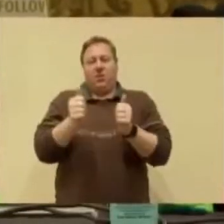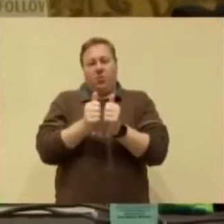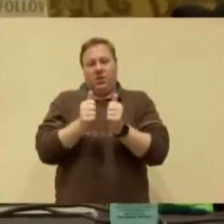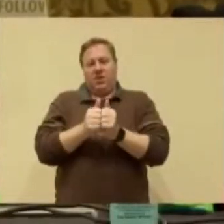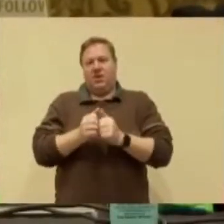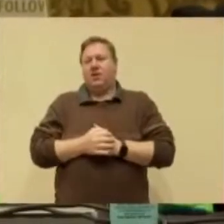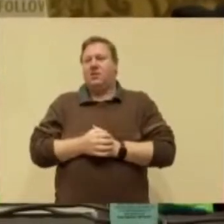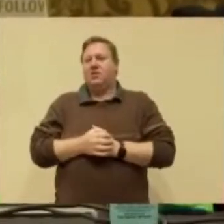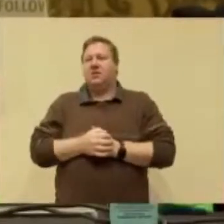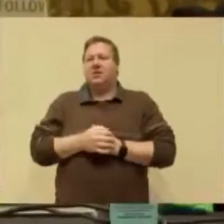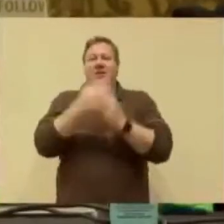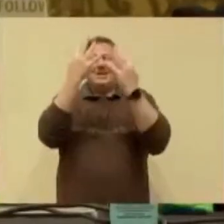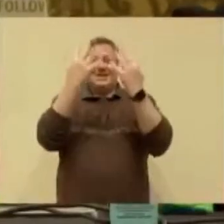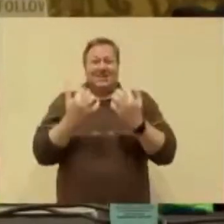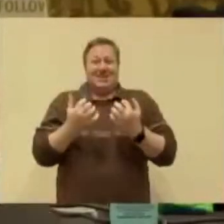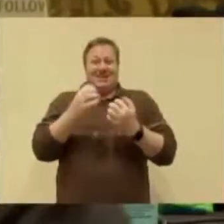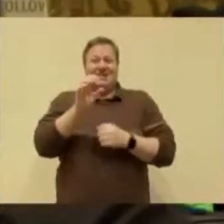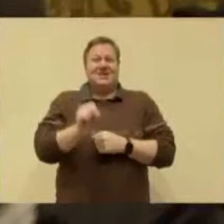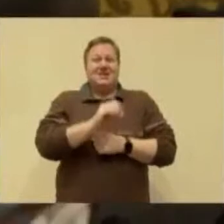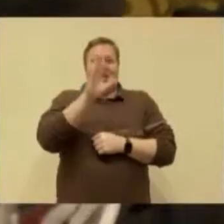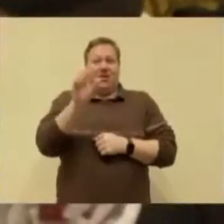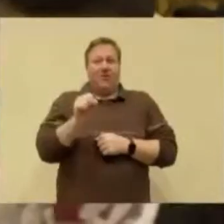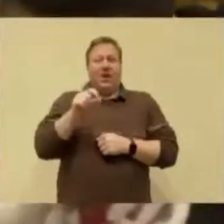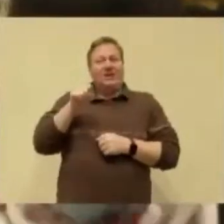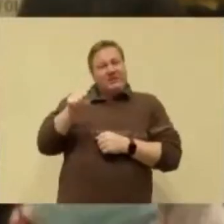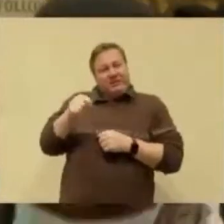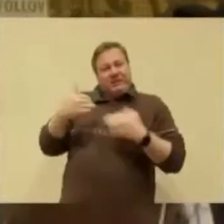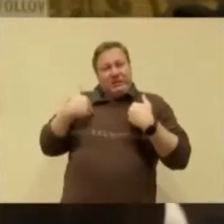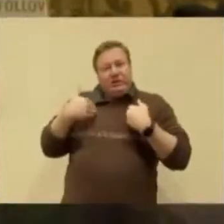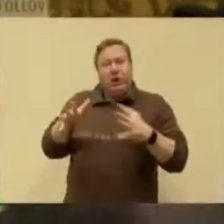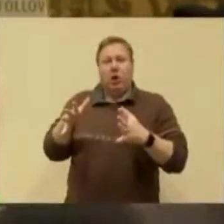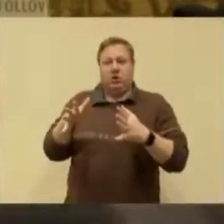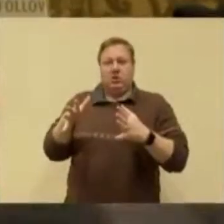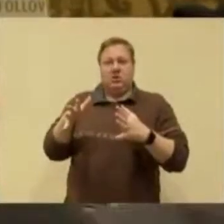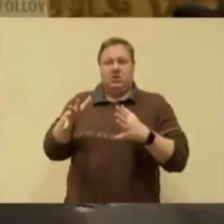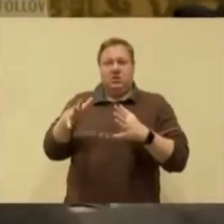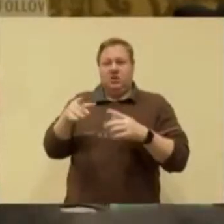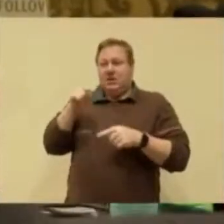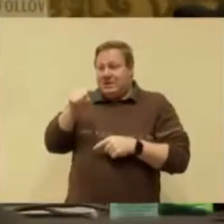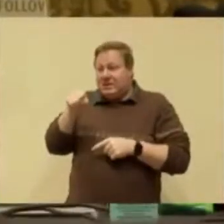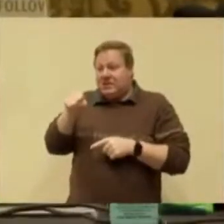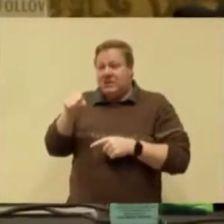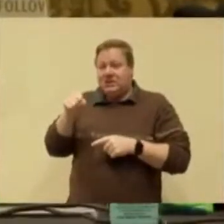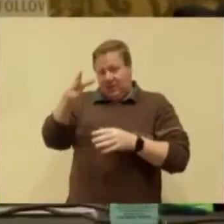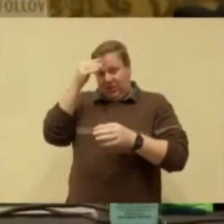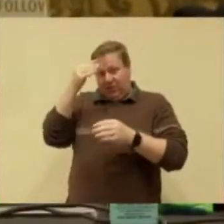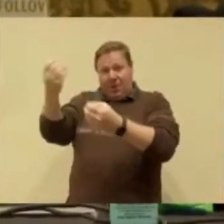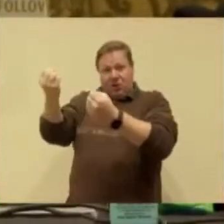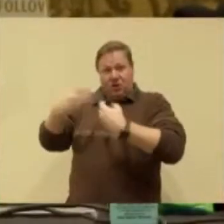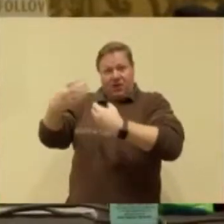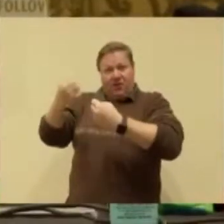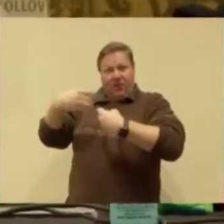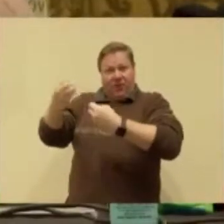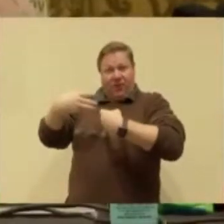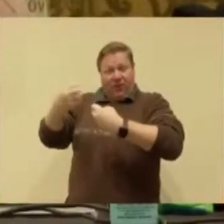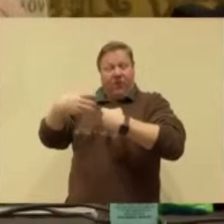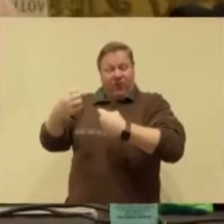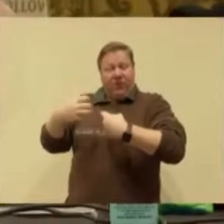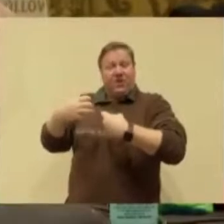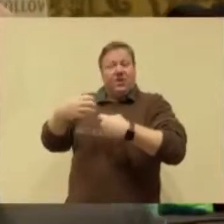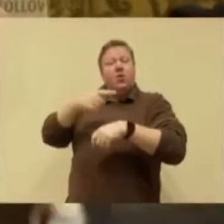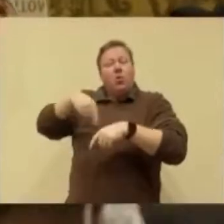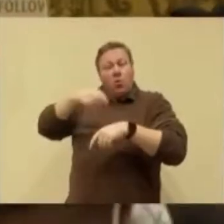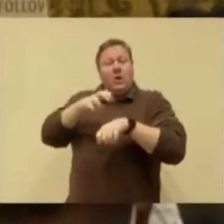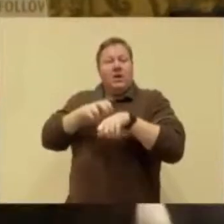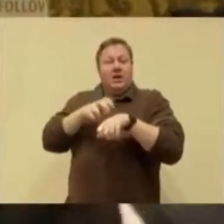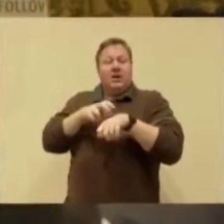sa is an initiator they gave us the information that was necessary for us to know what is